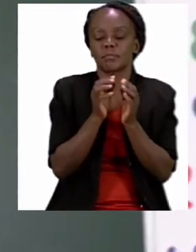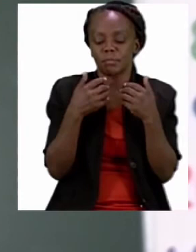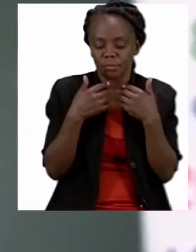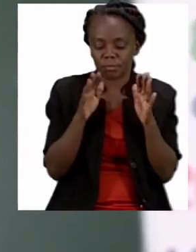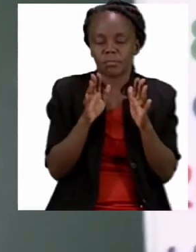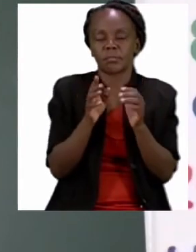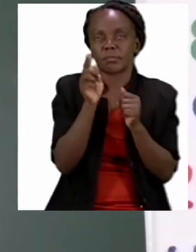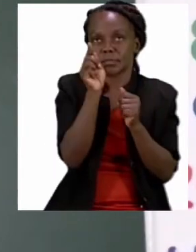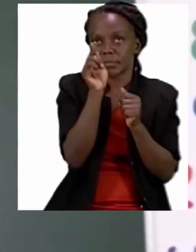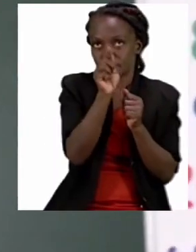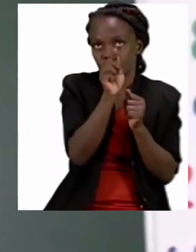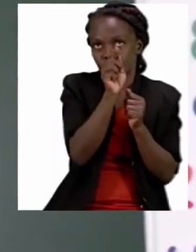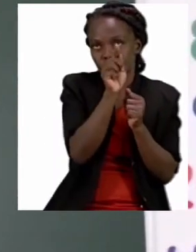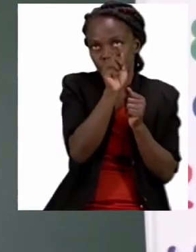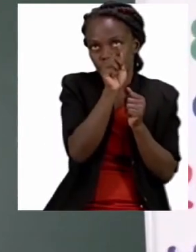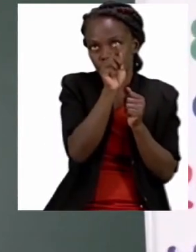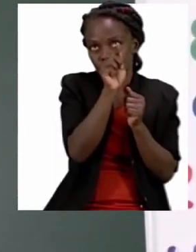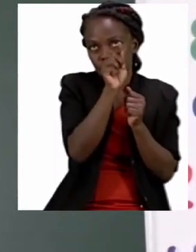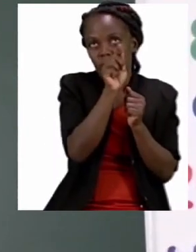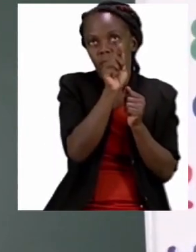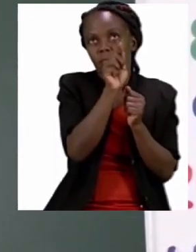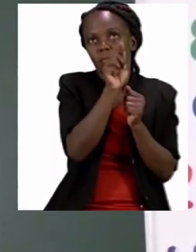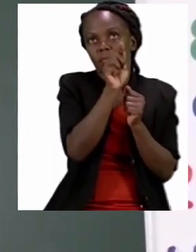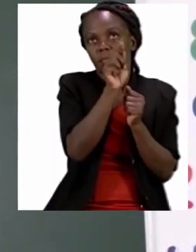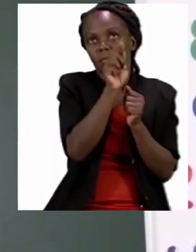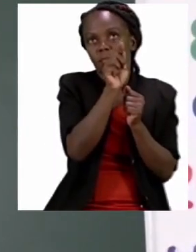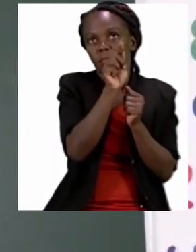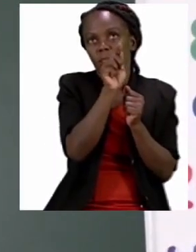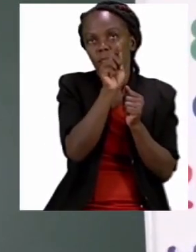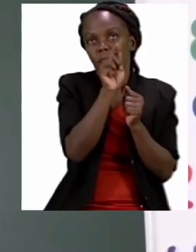going to start in one corner and we're going to go